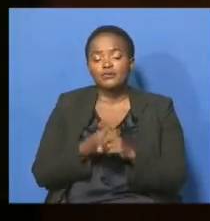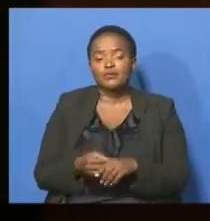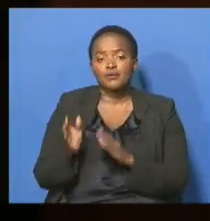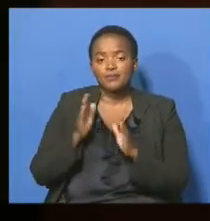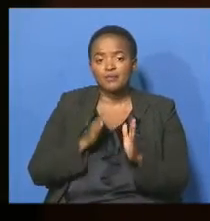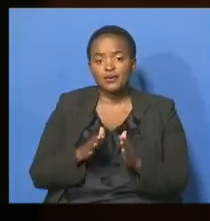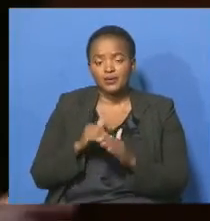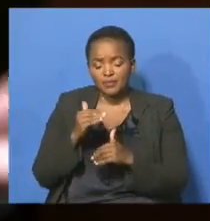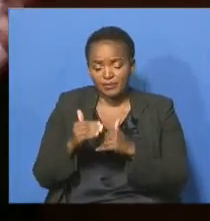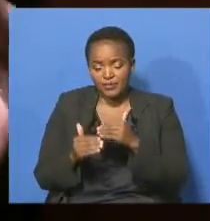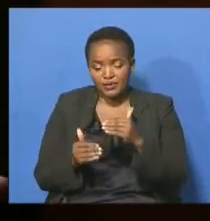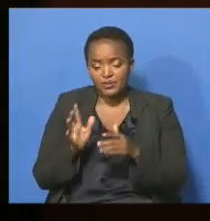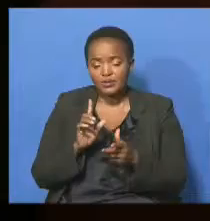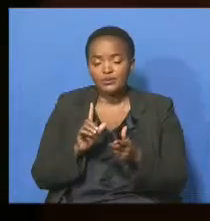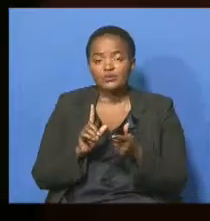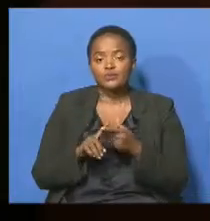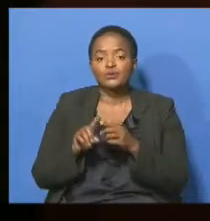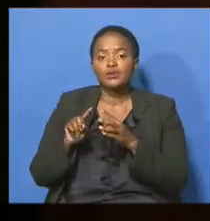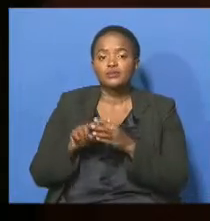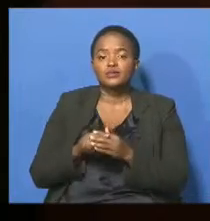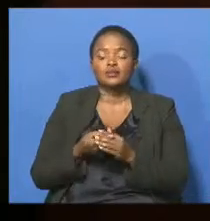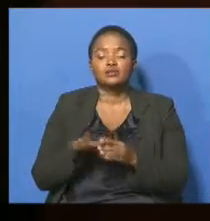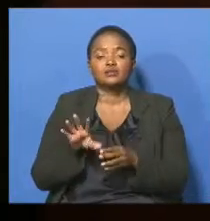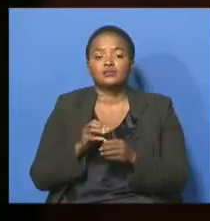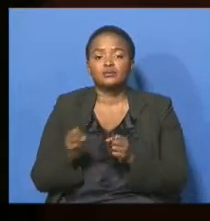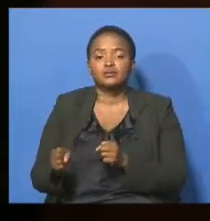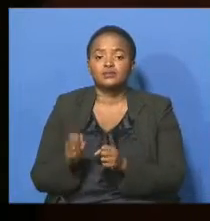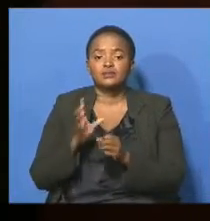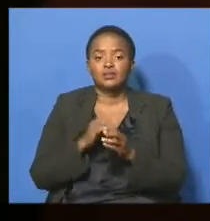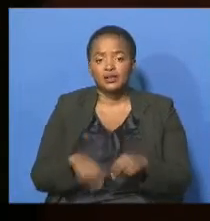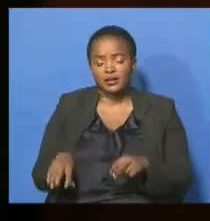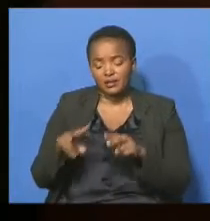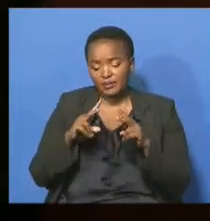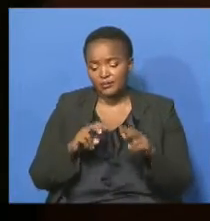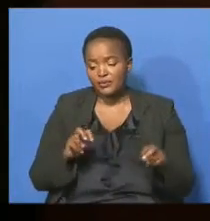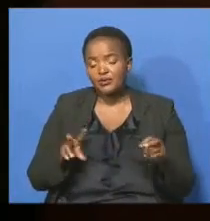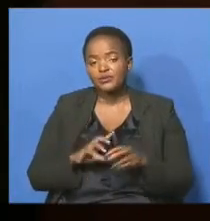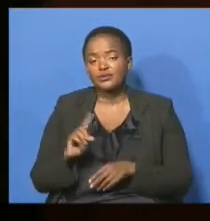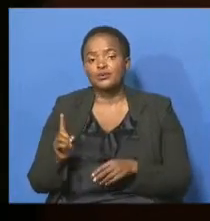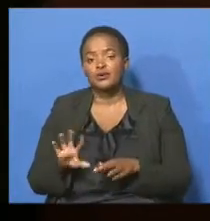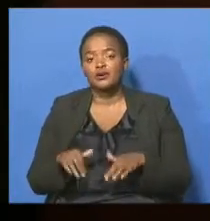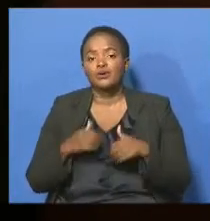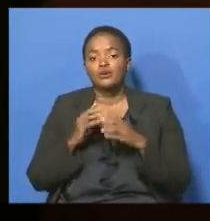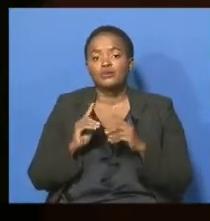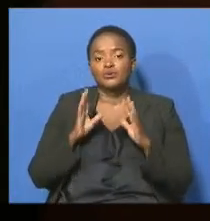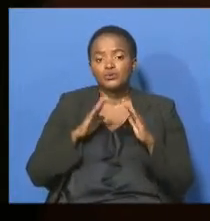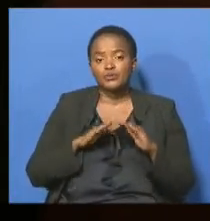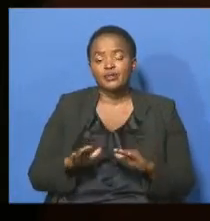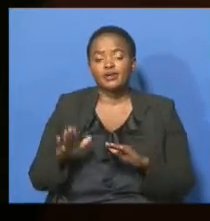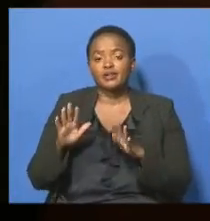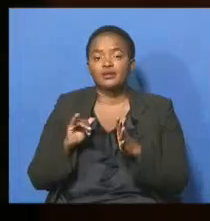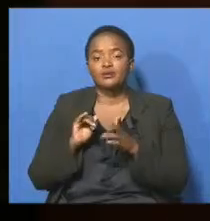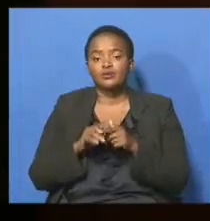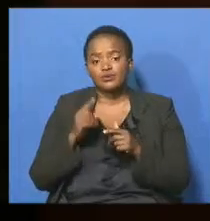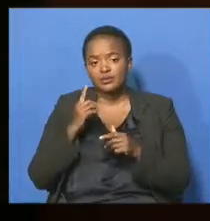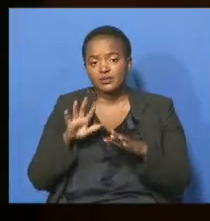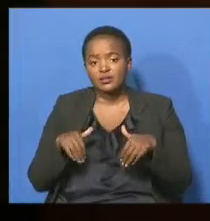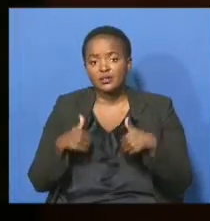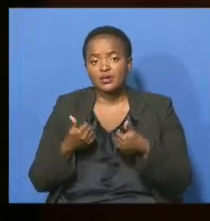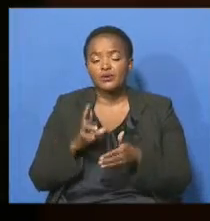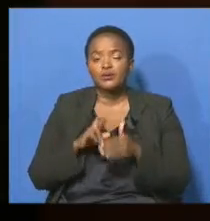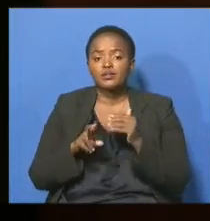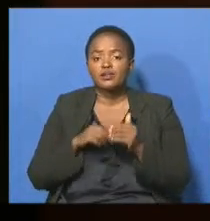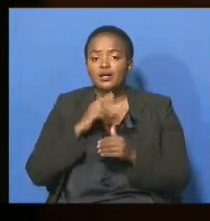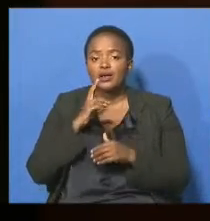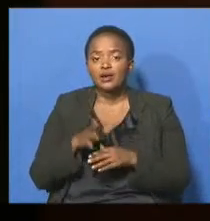planning stages to the implementation and evaluation, as we are doing today, to see where we are going